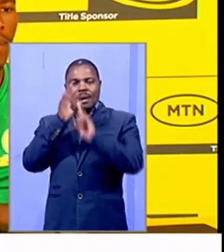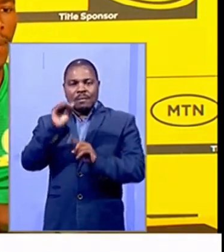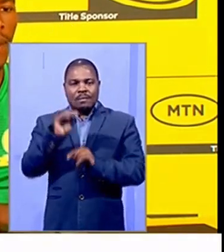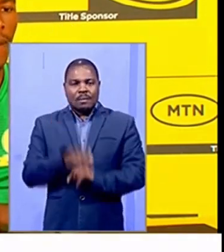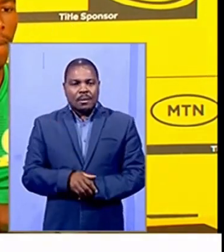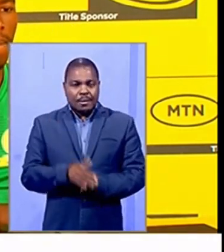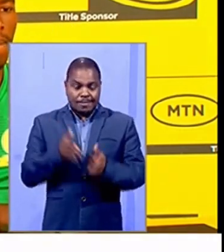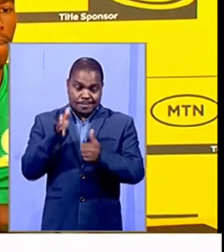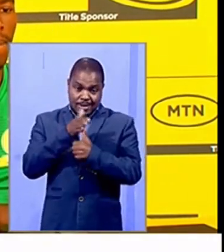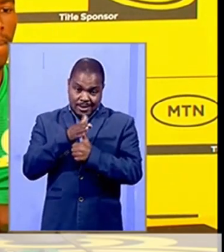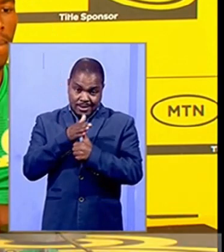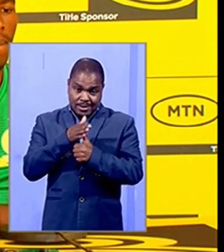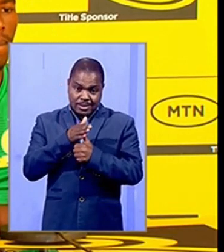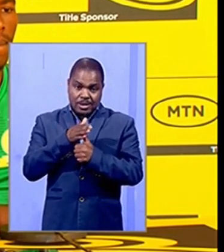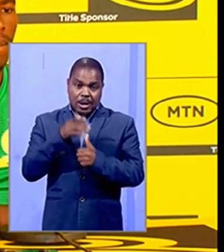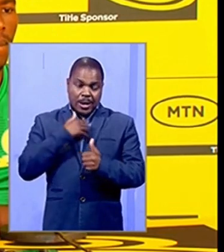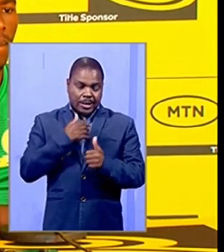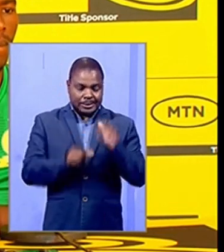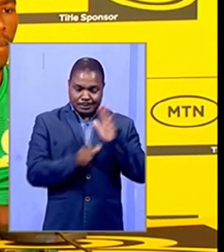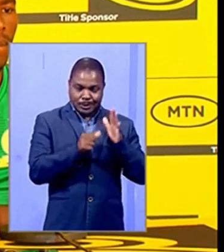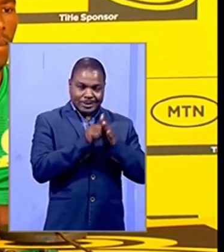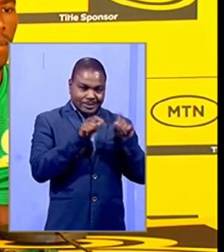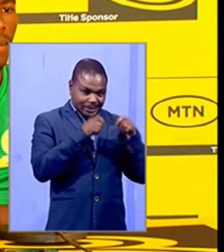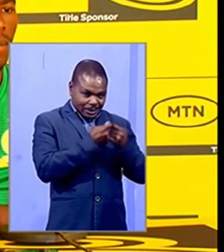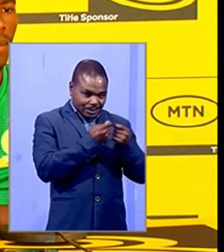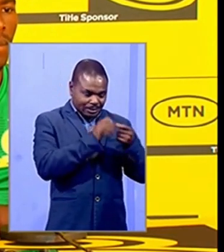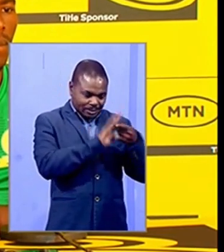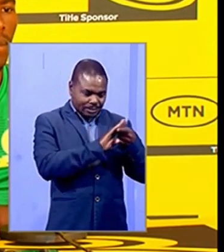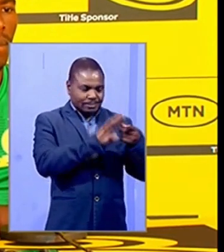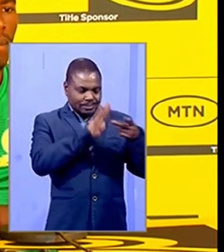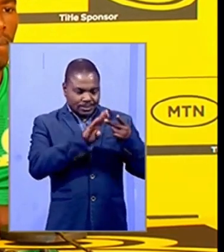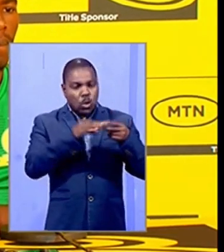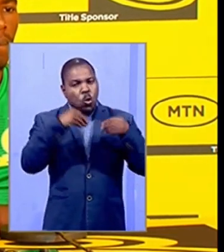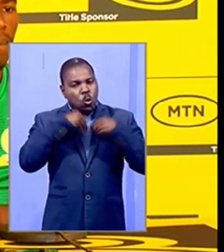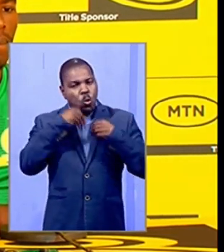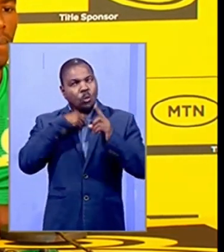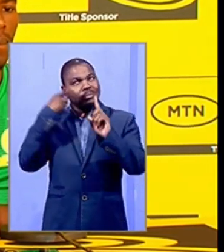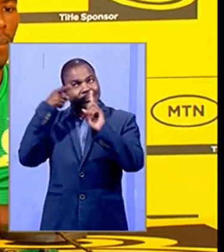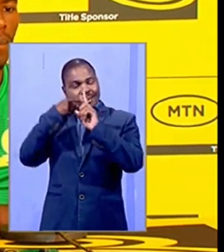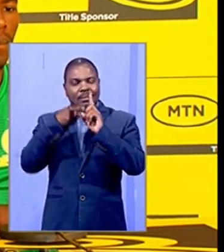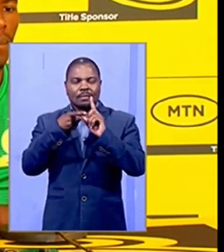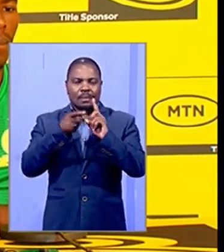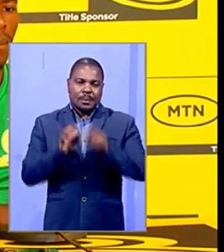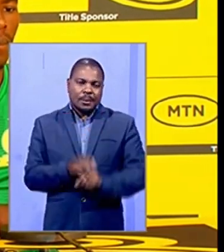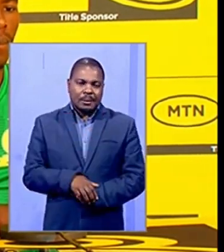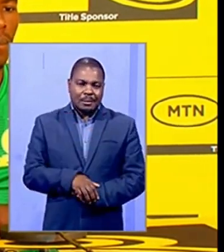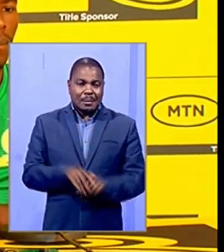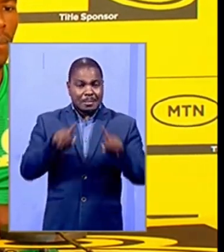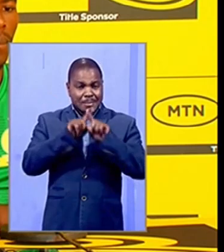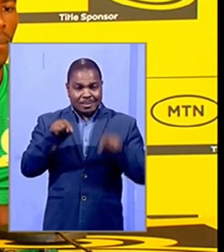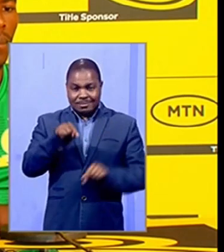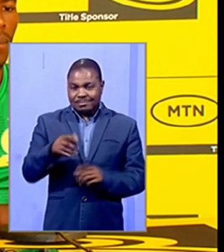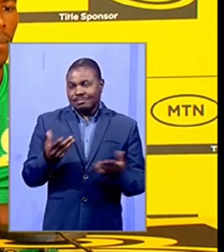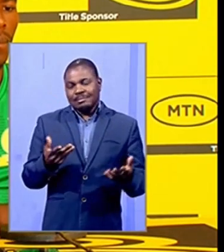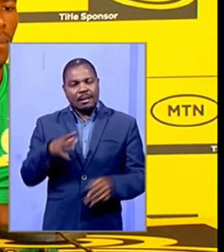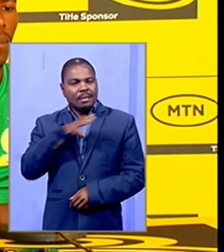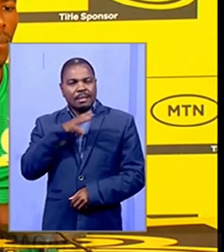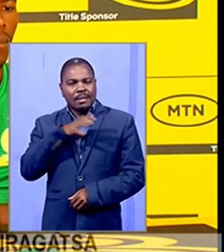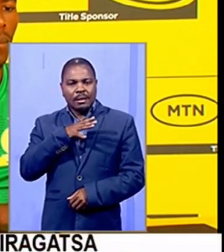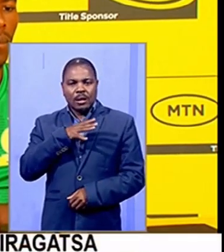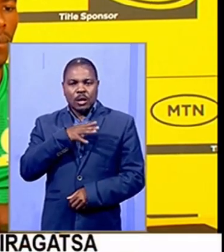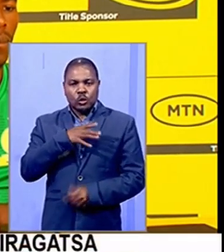bring the team first, then your own targets come second. But this season it's just to